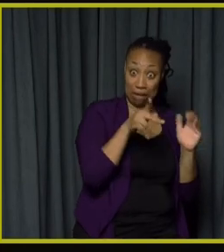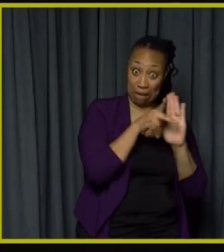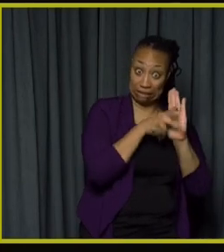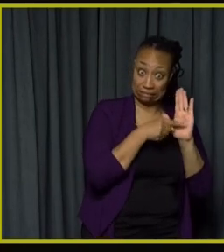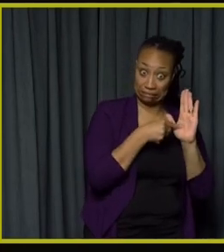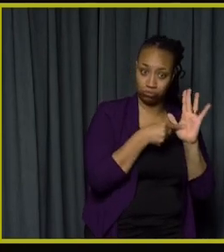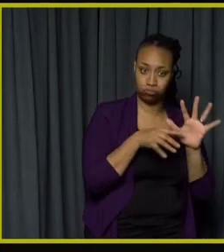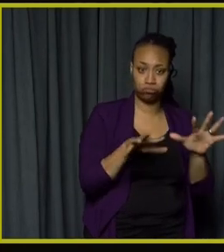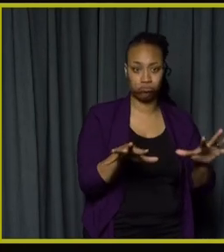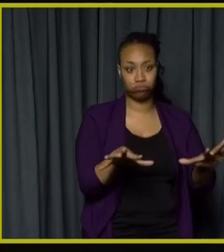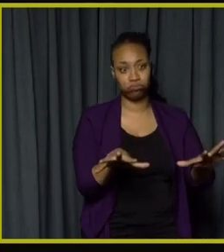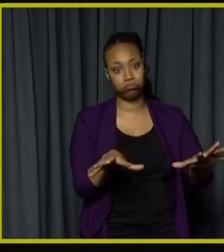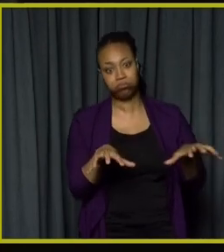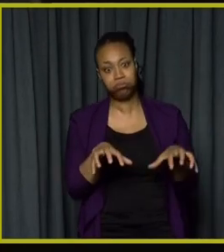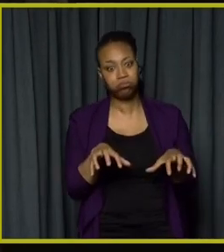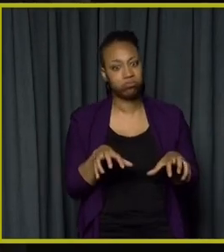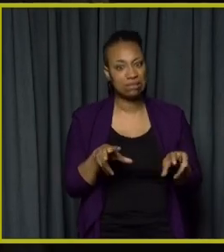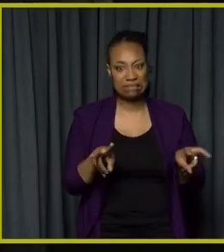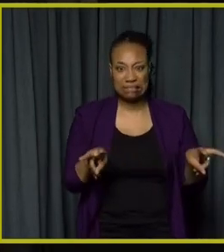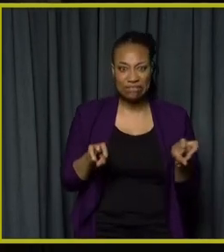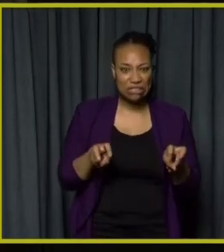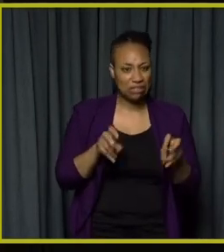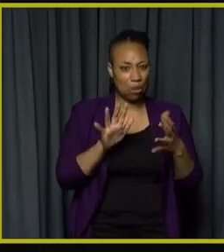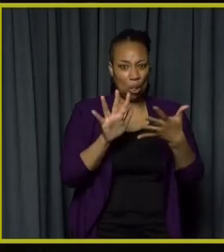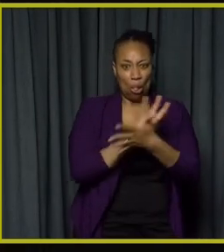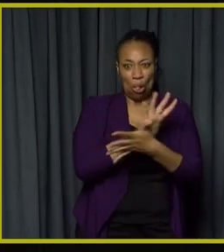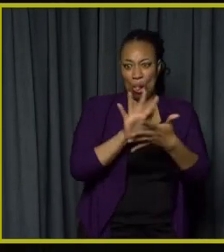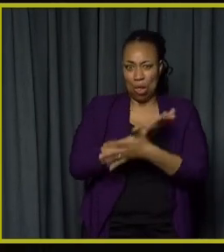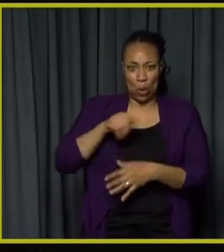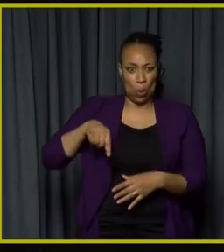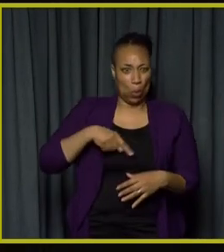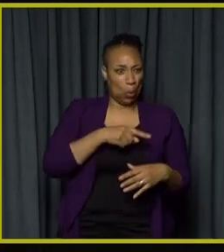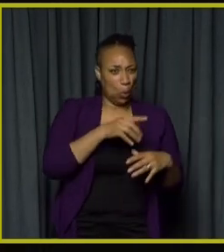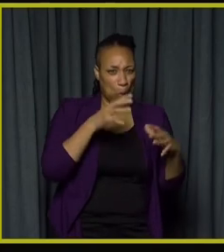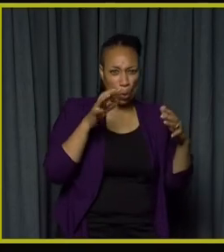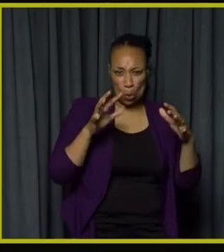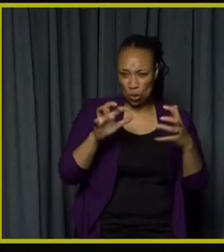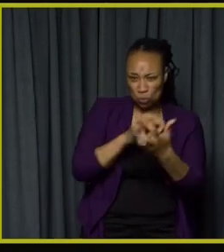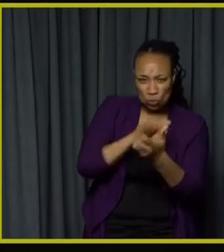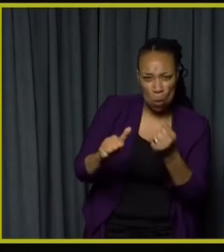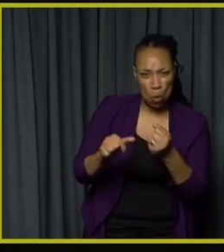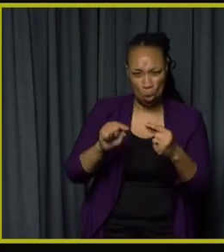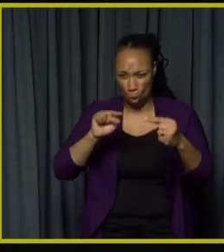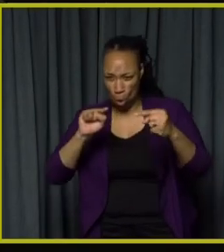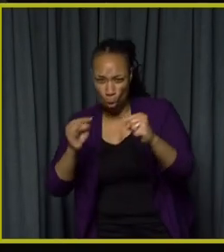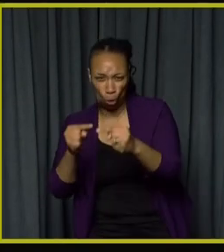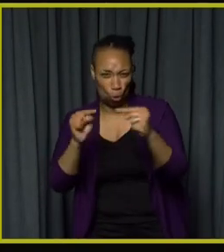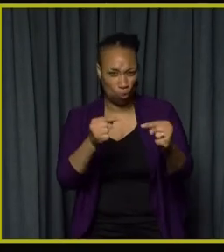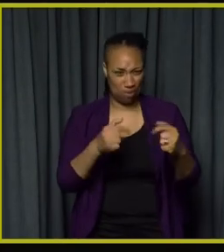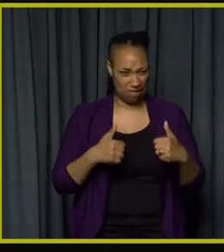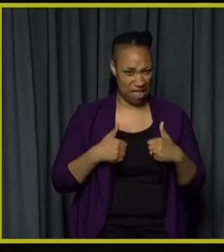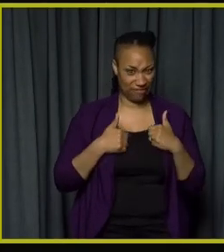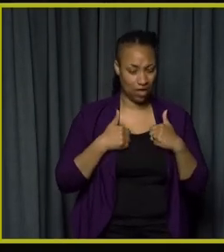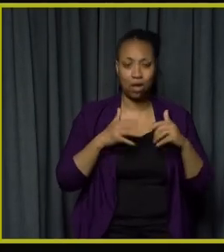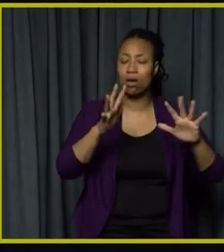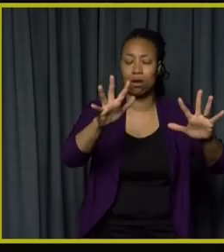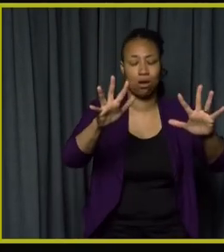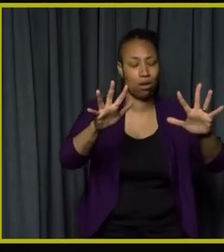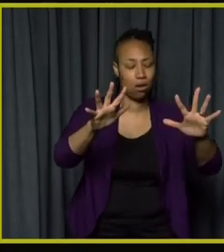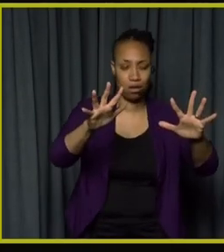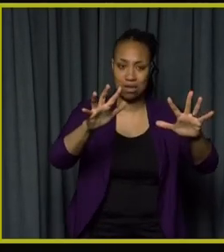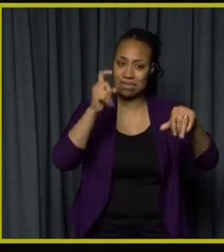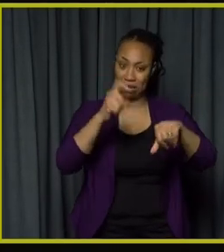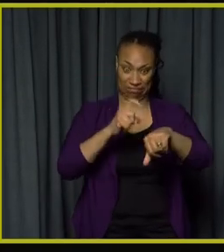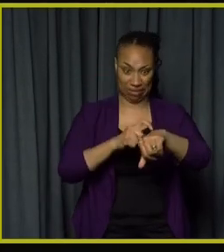and racism that hurt, harm, and destroy lives. As Roz Pellis like to say, we need